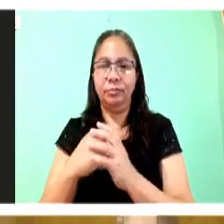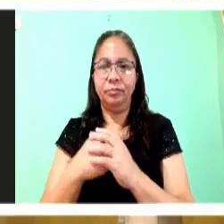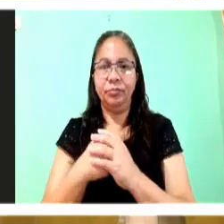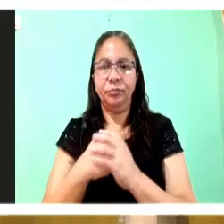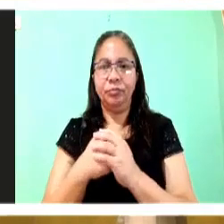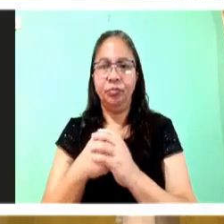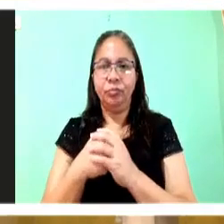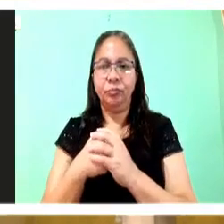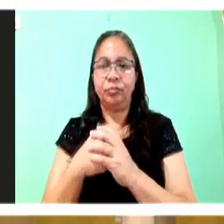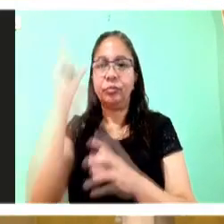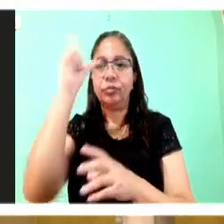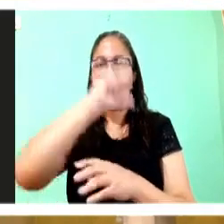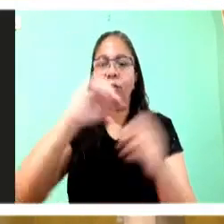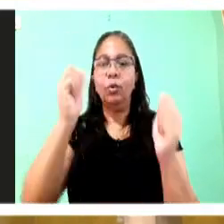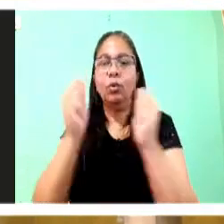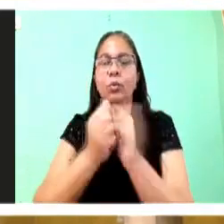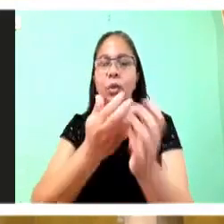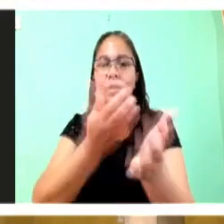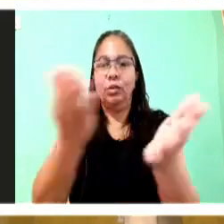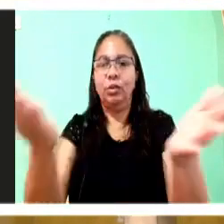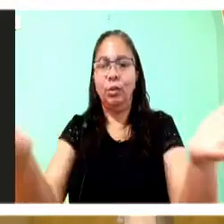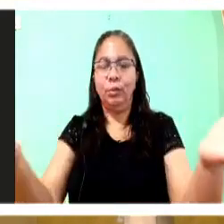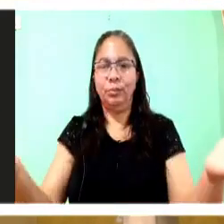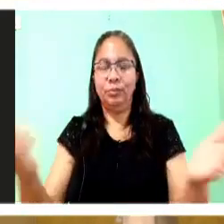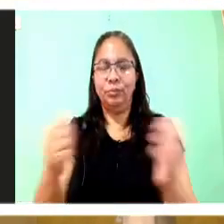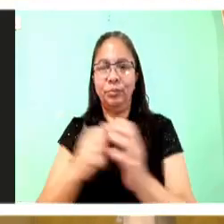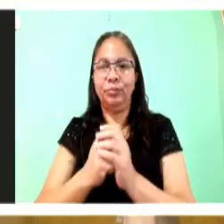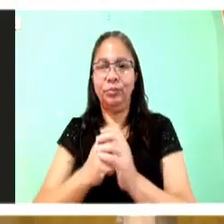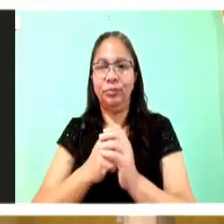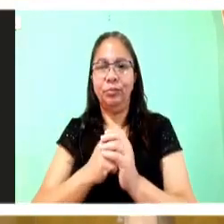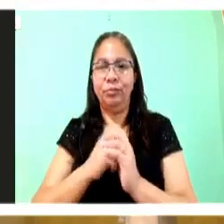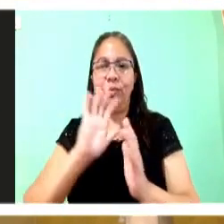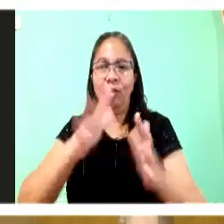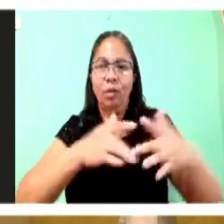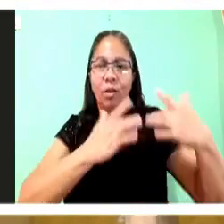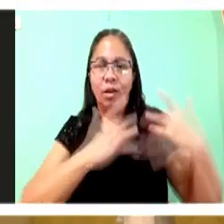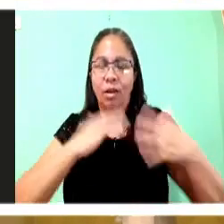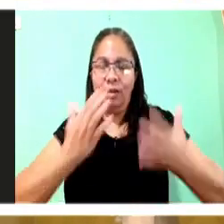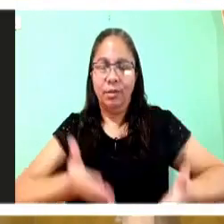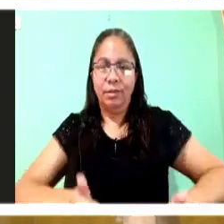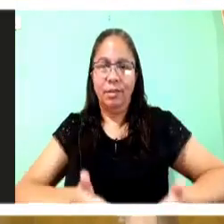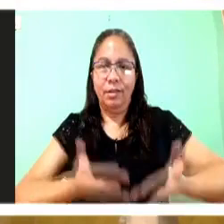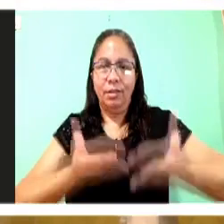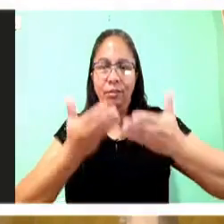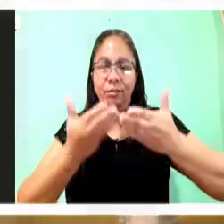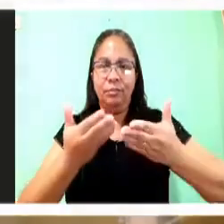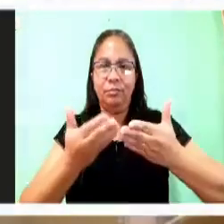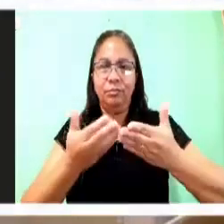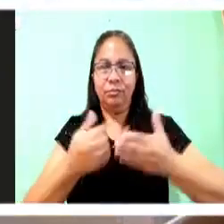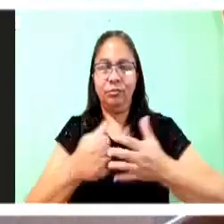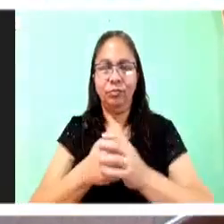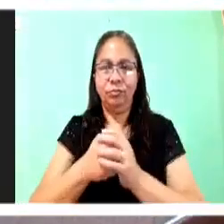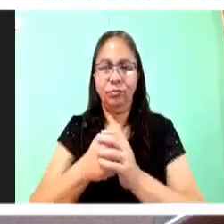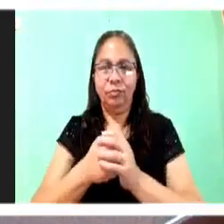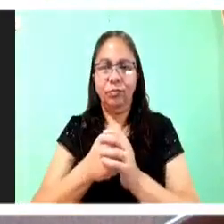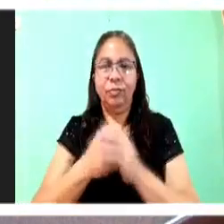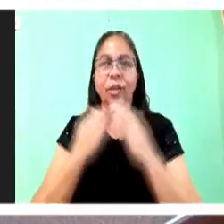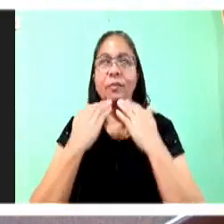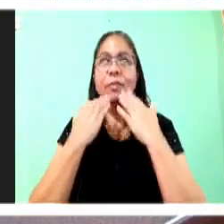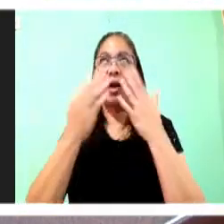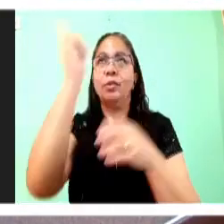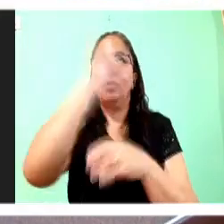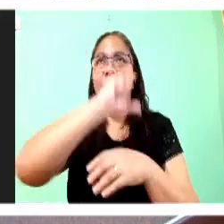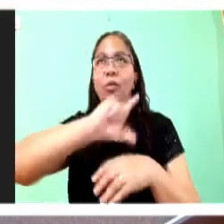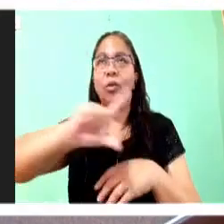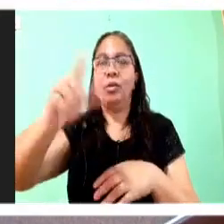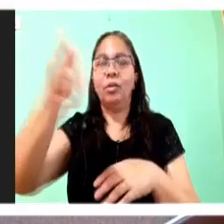Amen. The Lord be with you. And with your spirit. Lift up your hearts. We lift them up to the Lord. Let us give thanks to the Lord